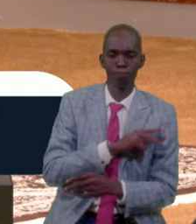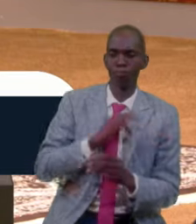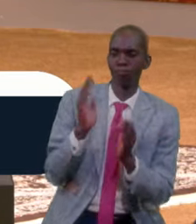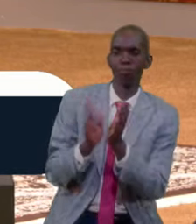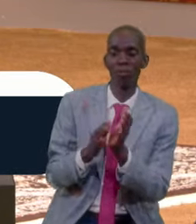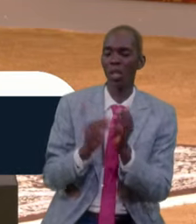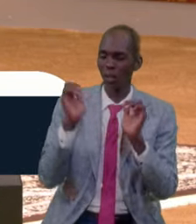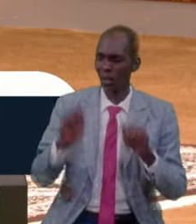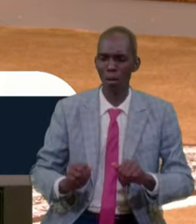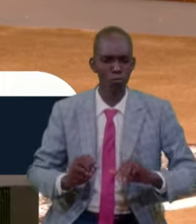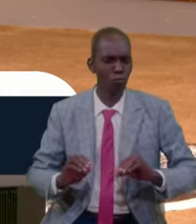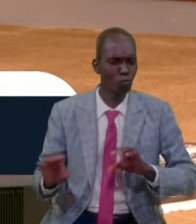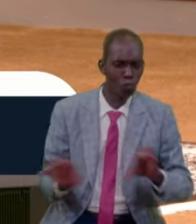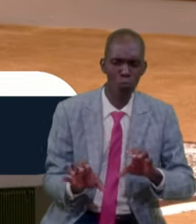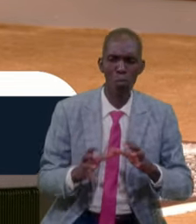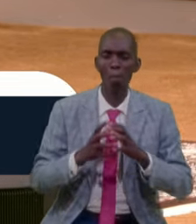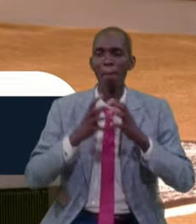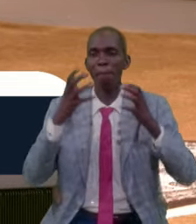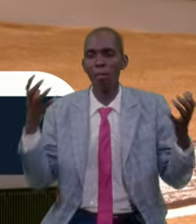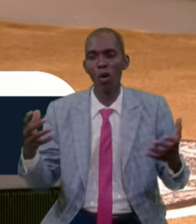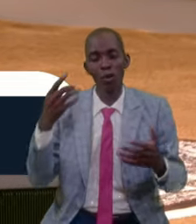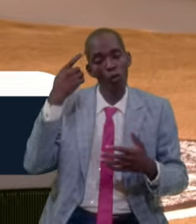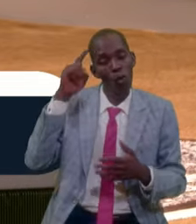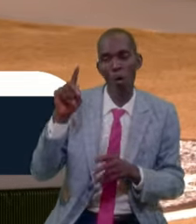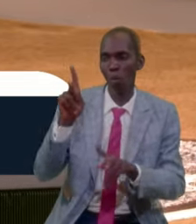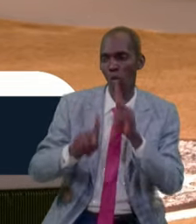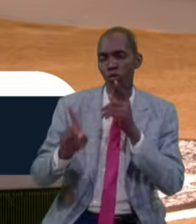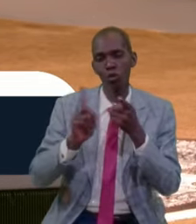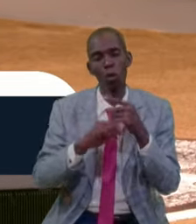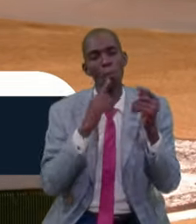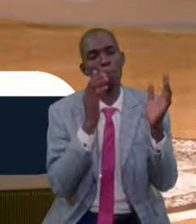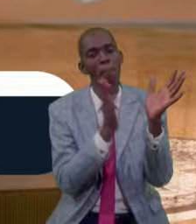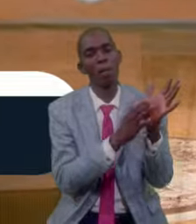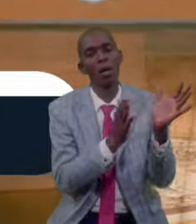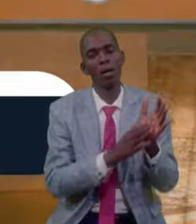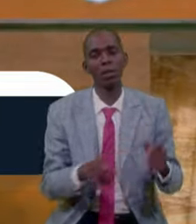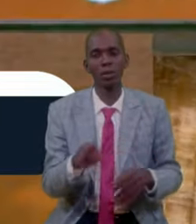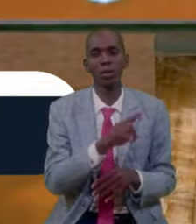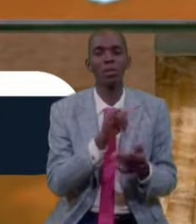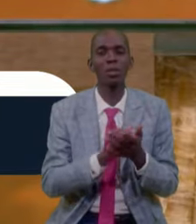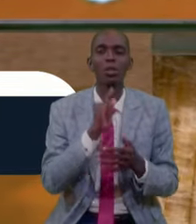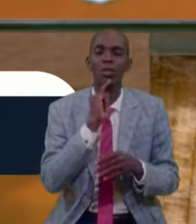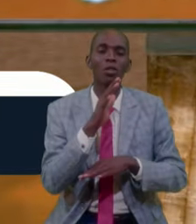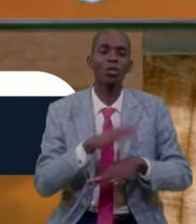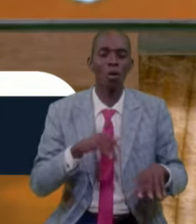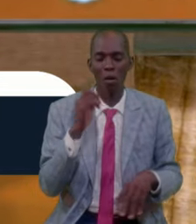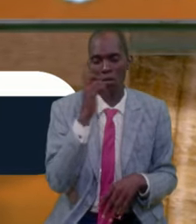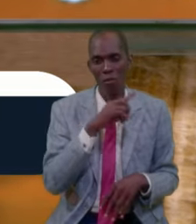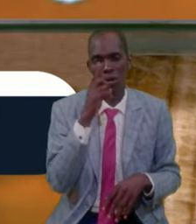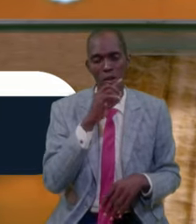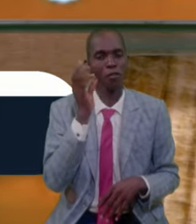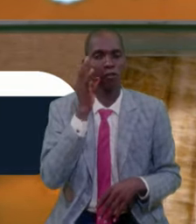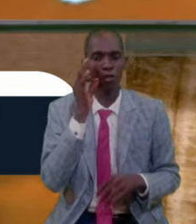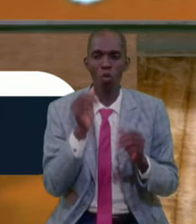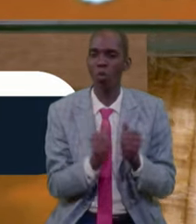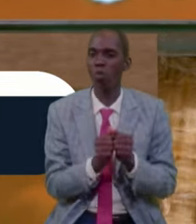length to have the praise of men. Superficial fruit without faith in